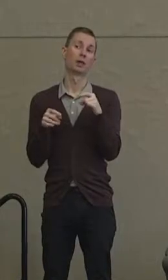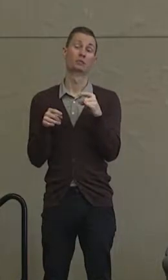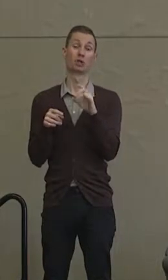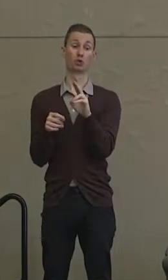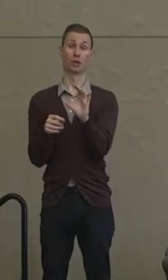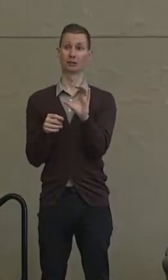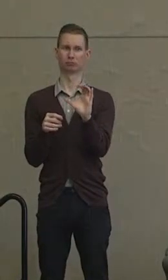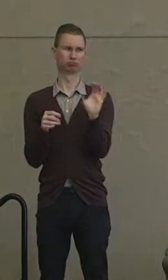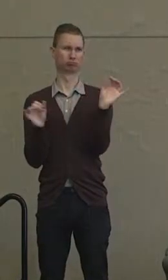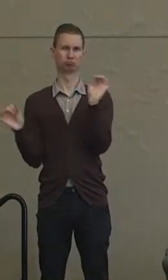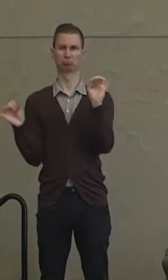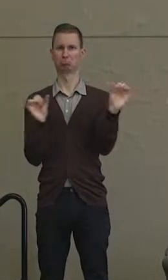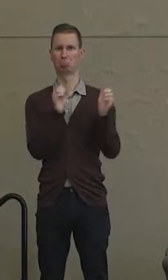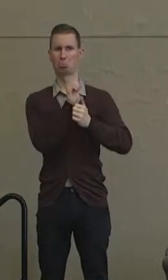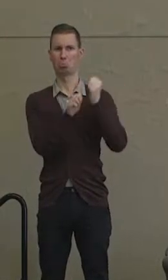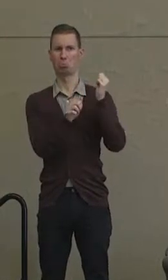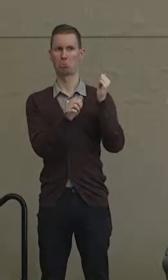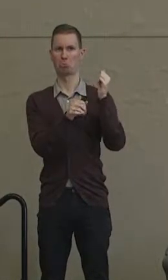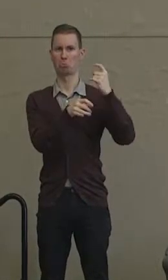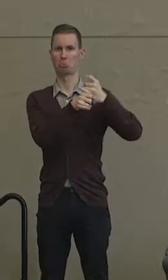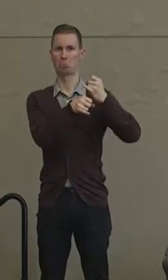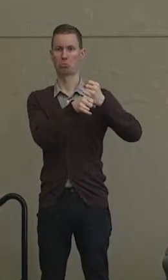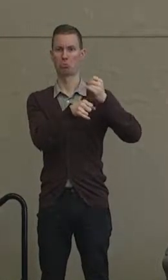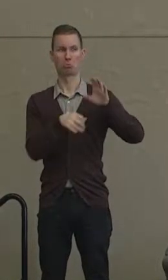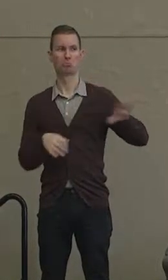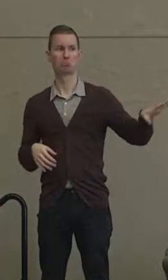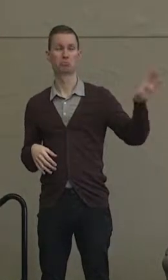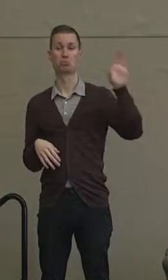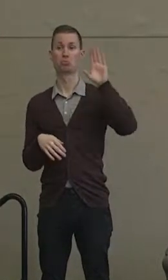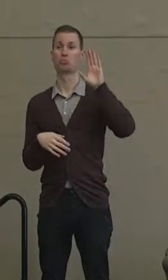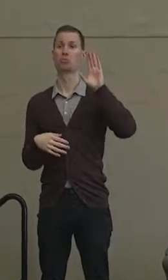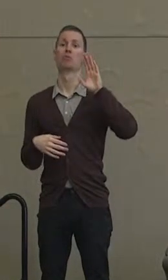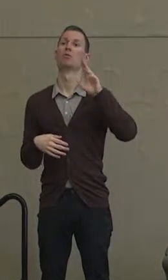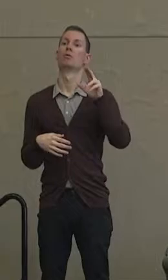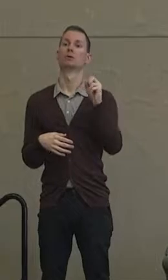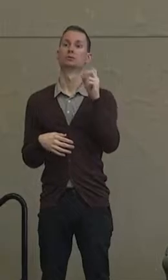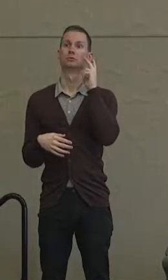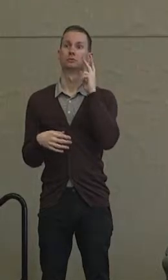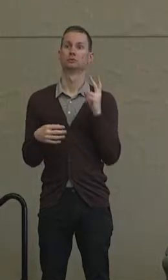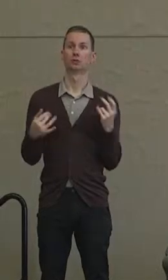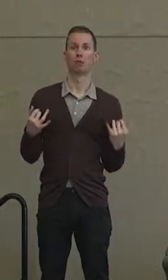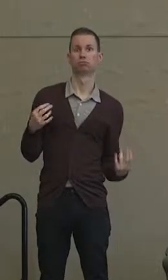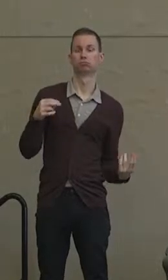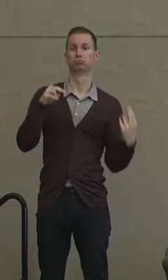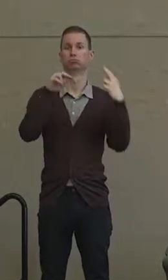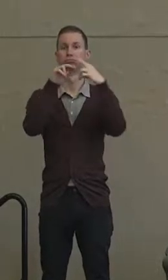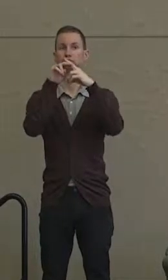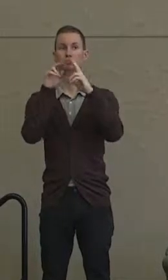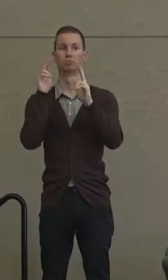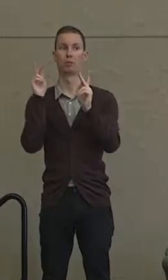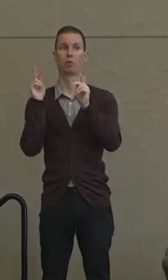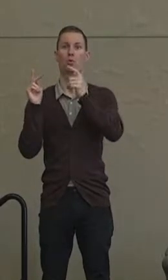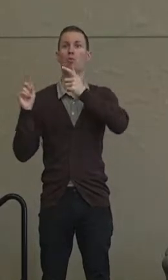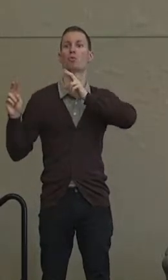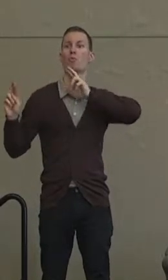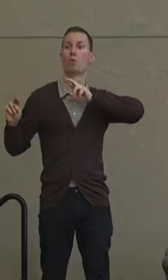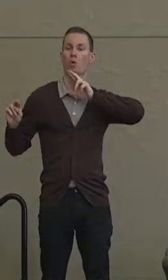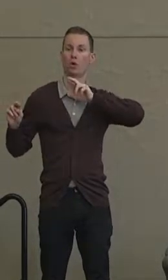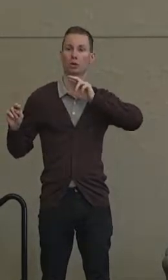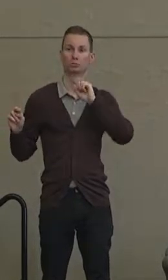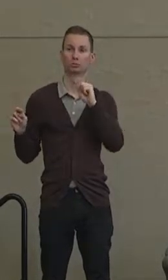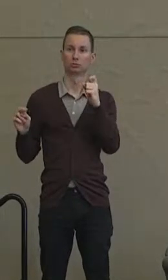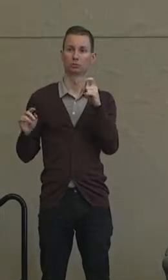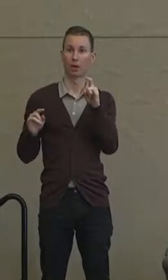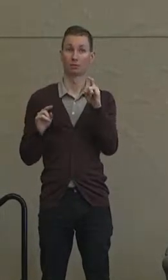like most other institutions around the country, has seen a drastic increase in reporting of sexual